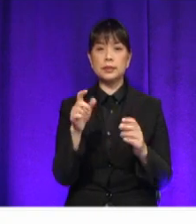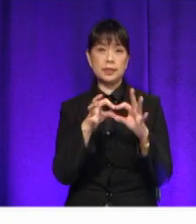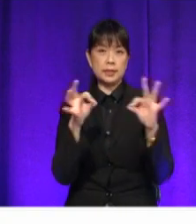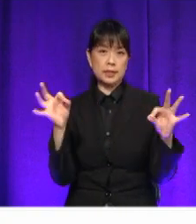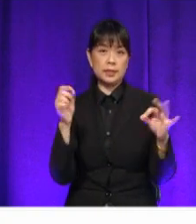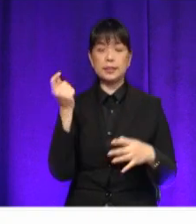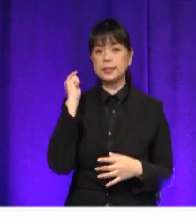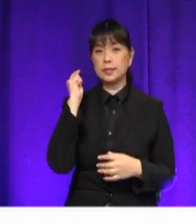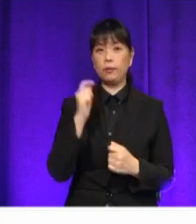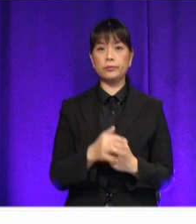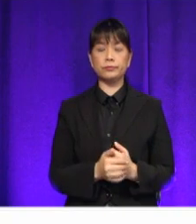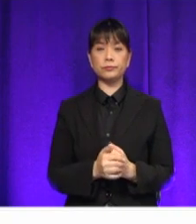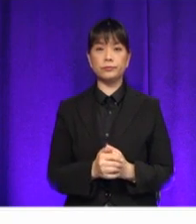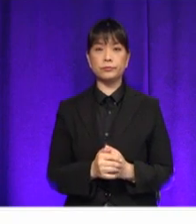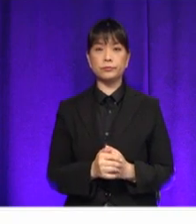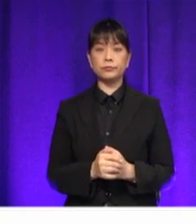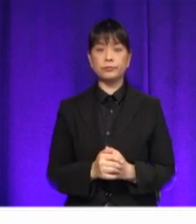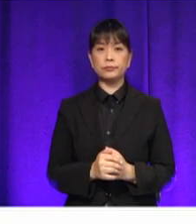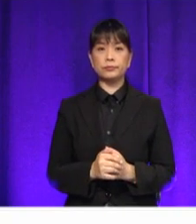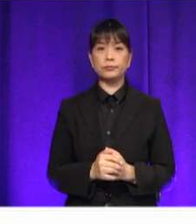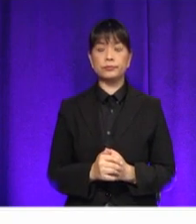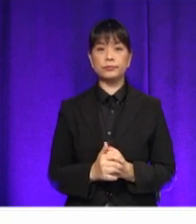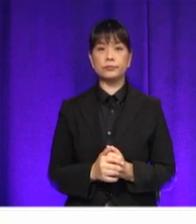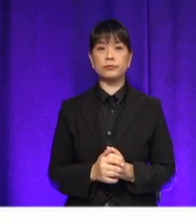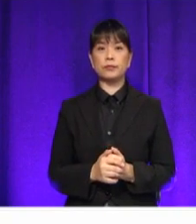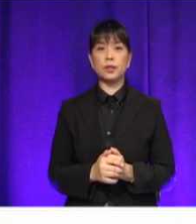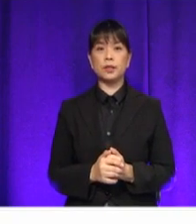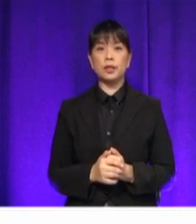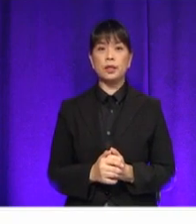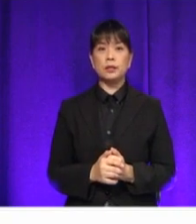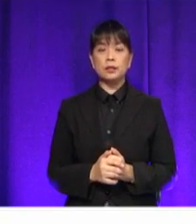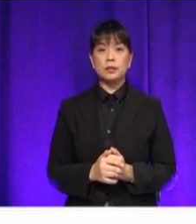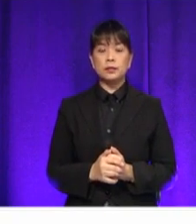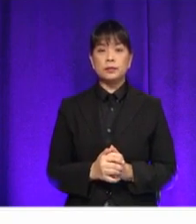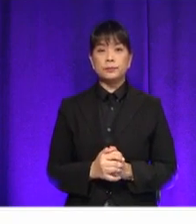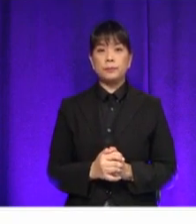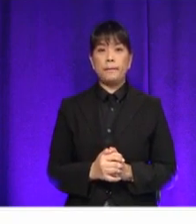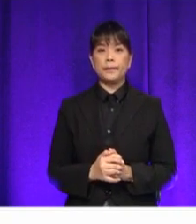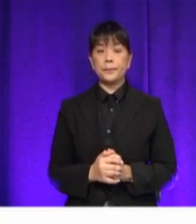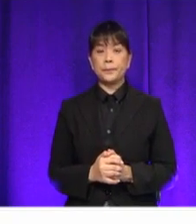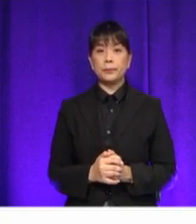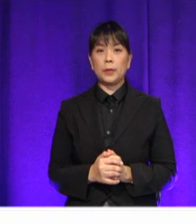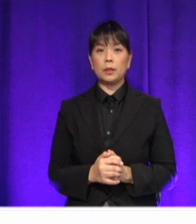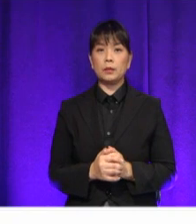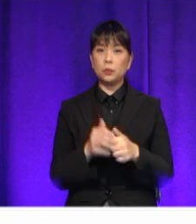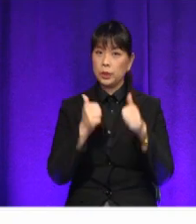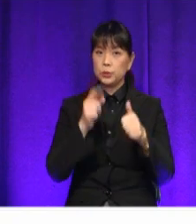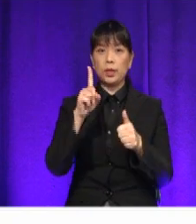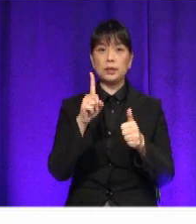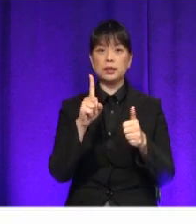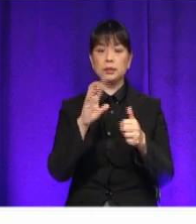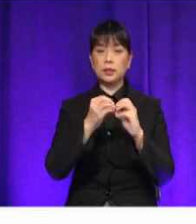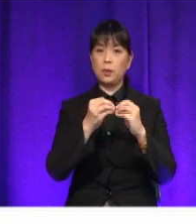what do you think? Which emoji best reflects my emotion just now?